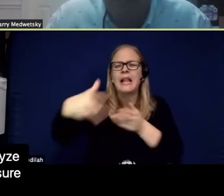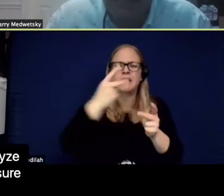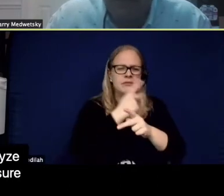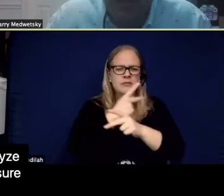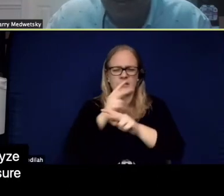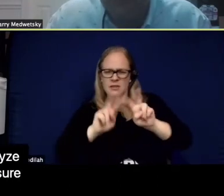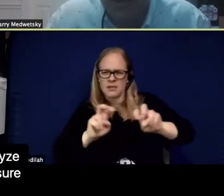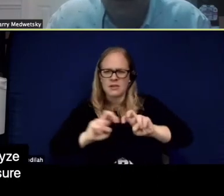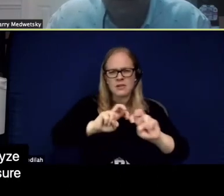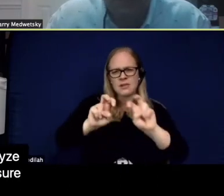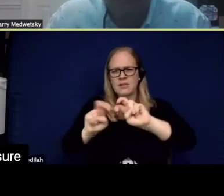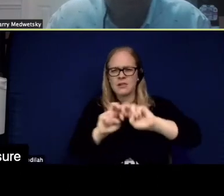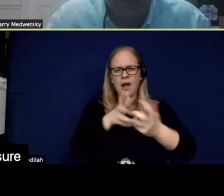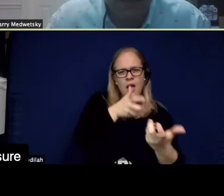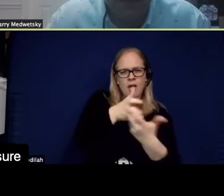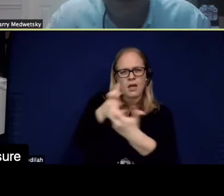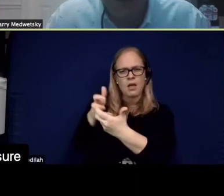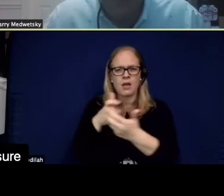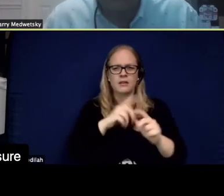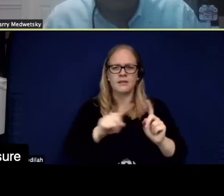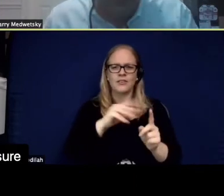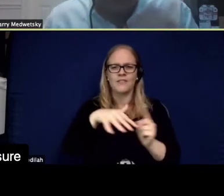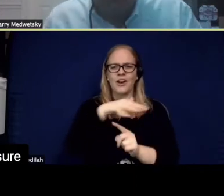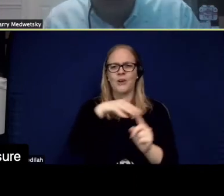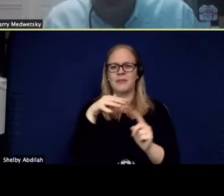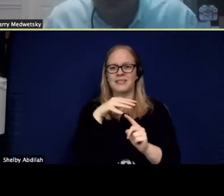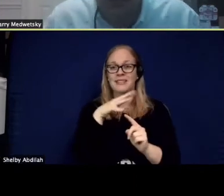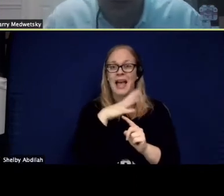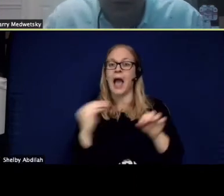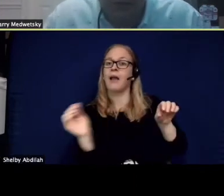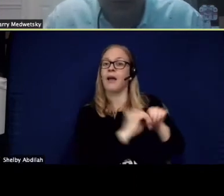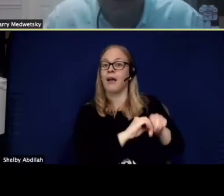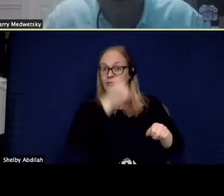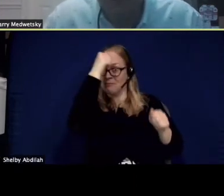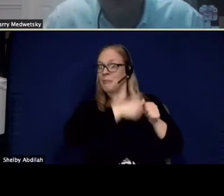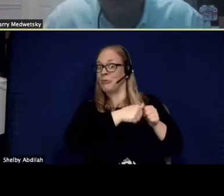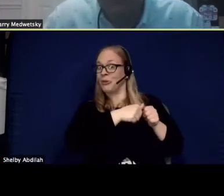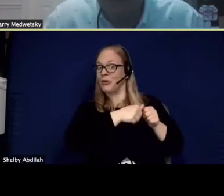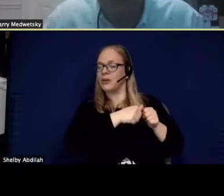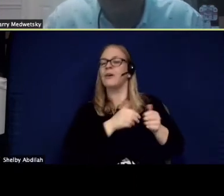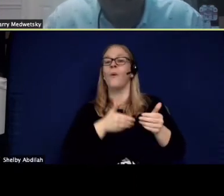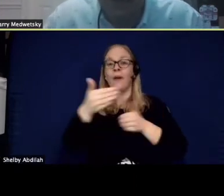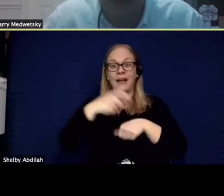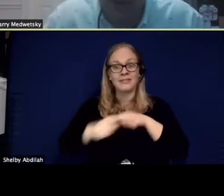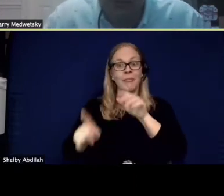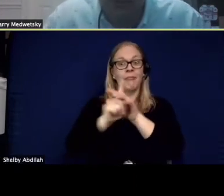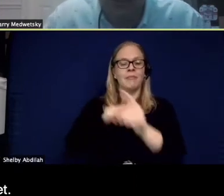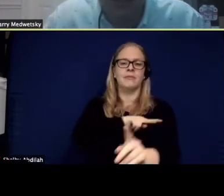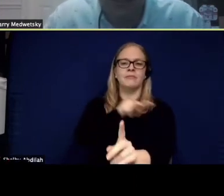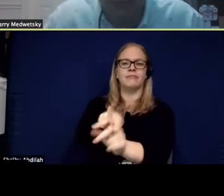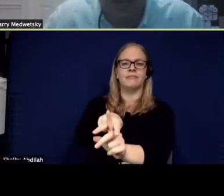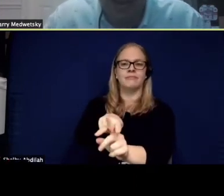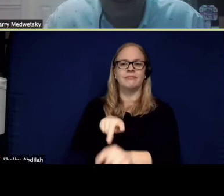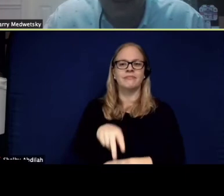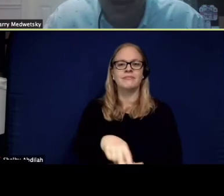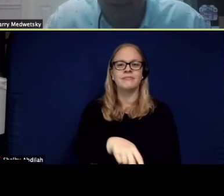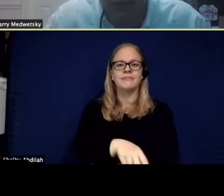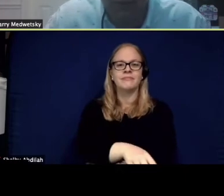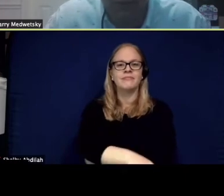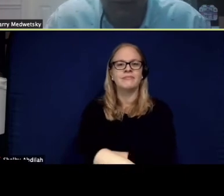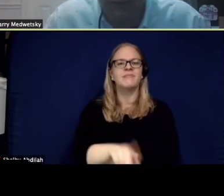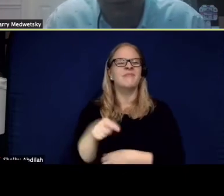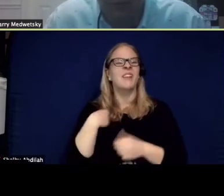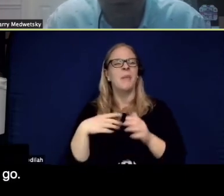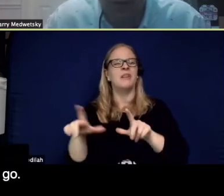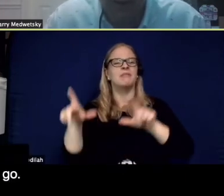what's best for that environment. And so I just wanted to show you like some of the technology here that we can, and I'm going